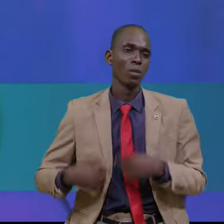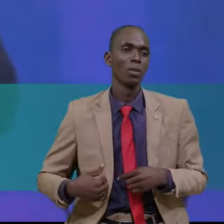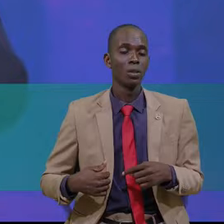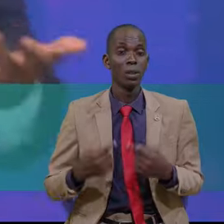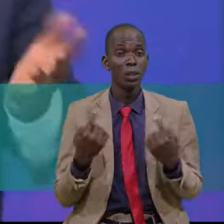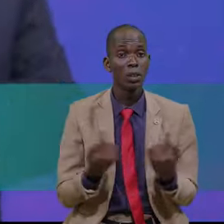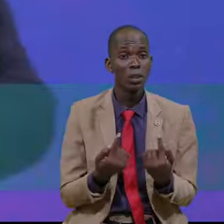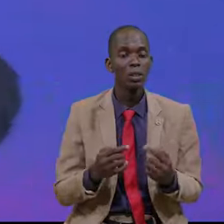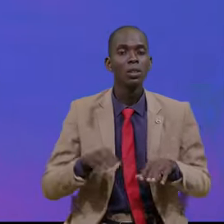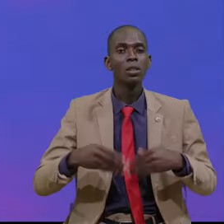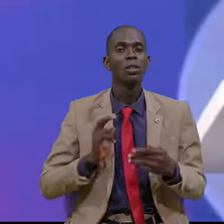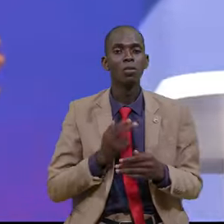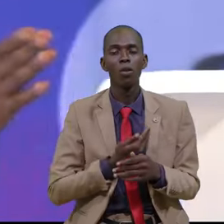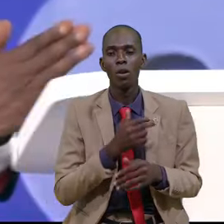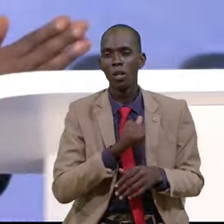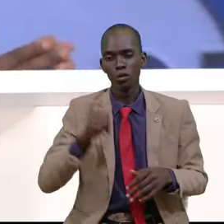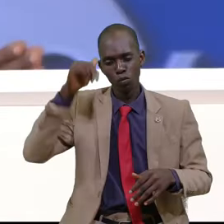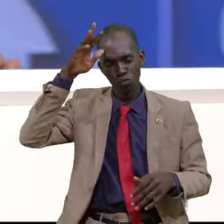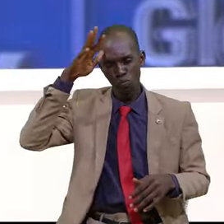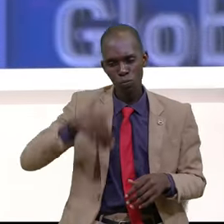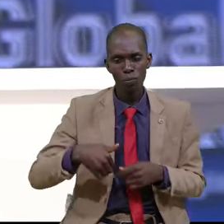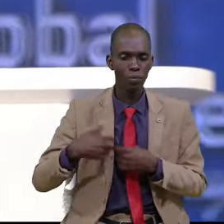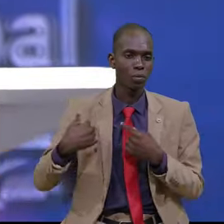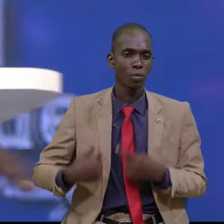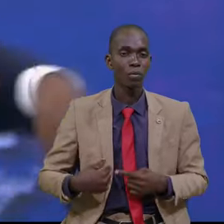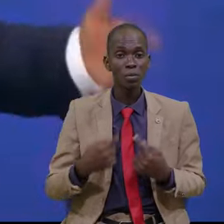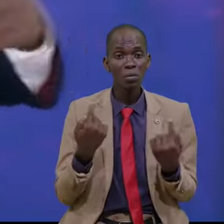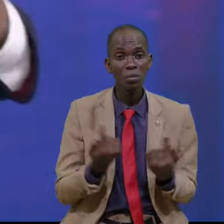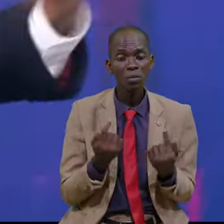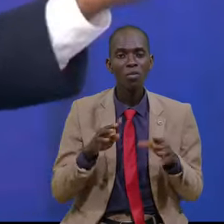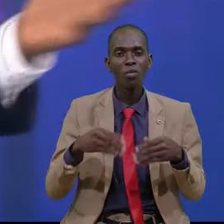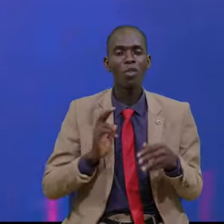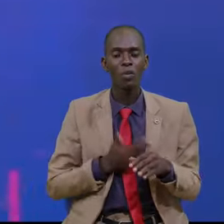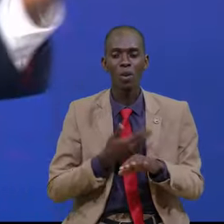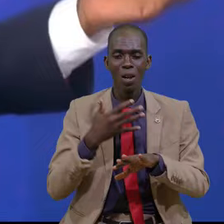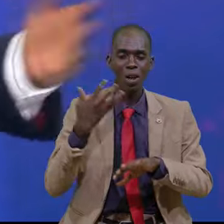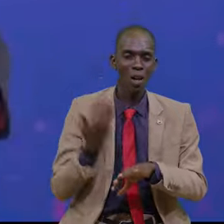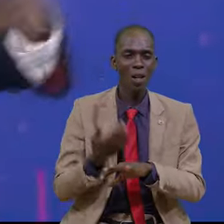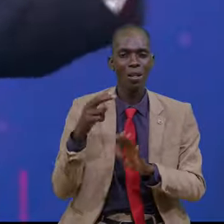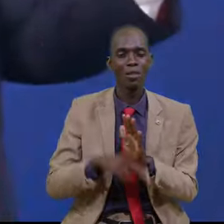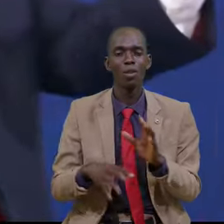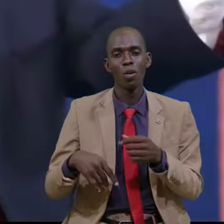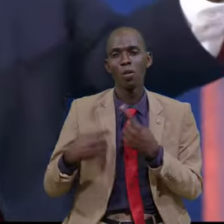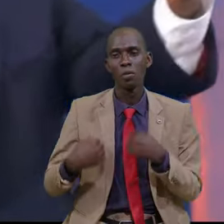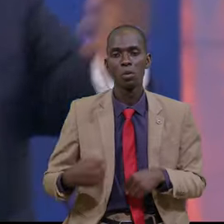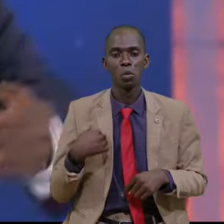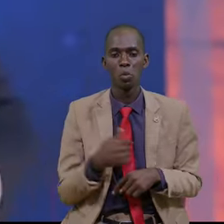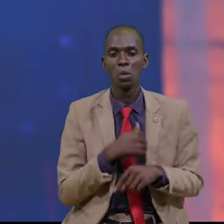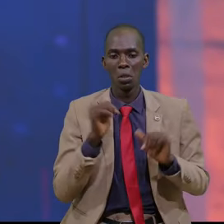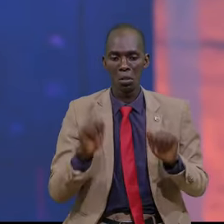conscience sin it gives us how Ness of heart and then we can do everything we think